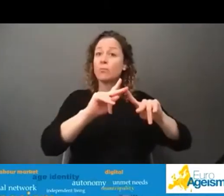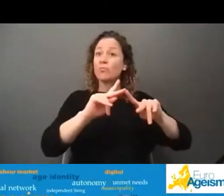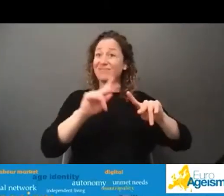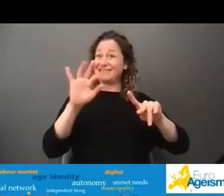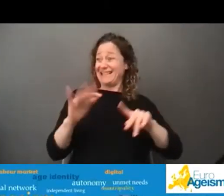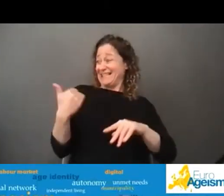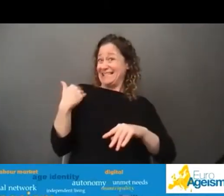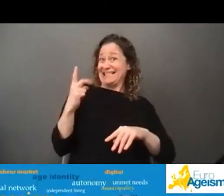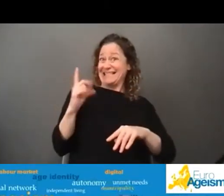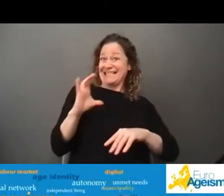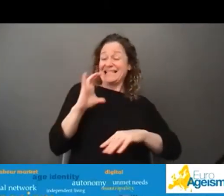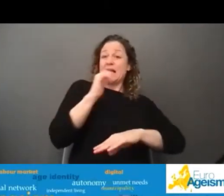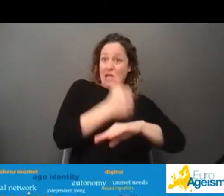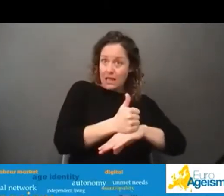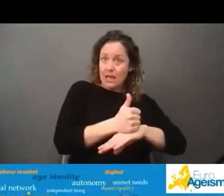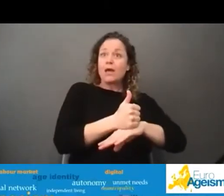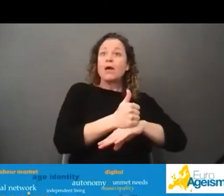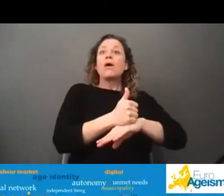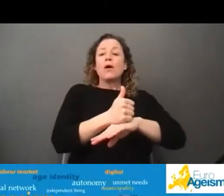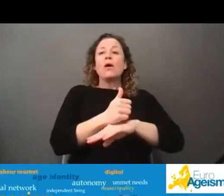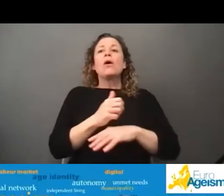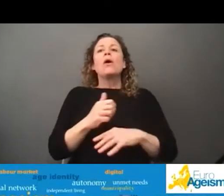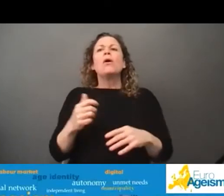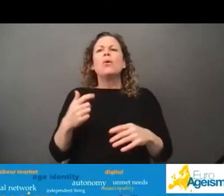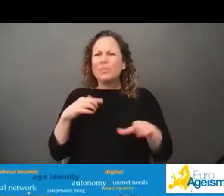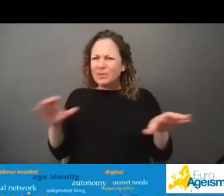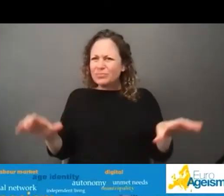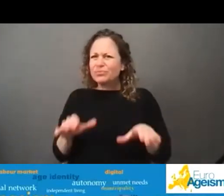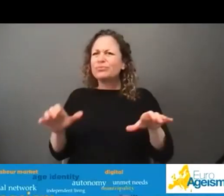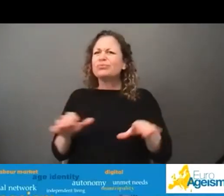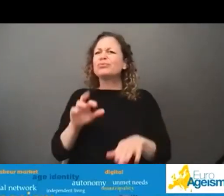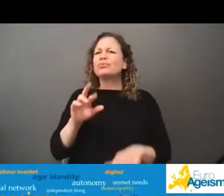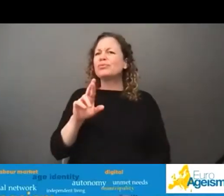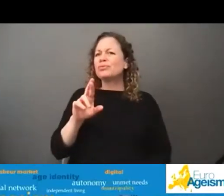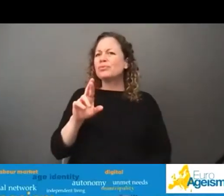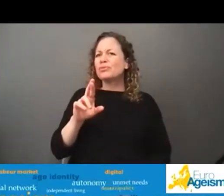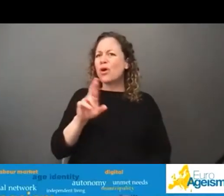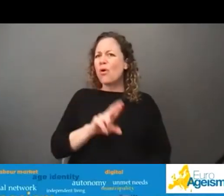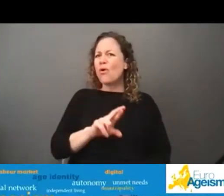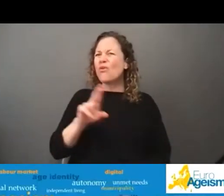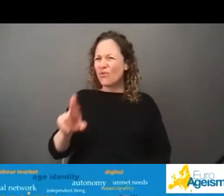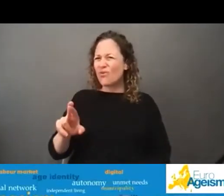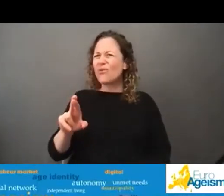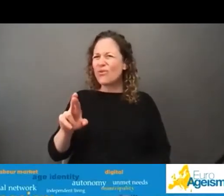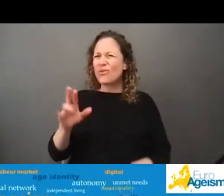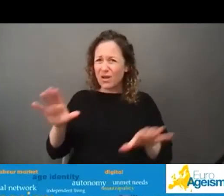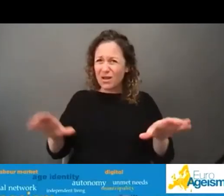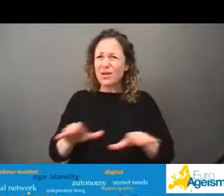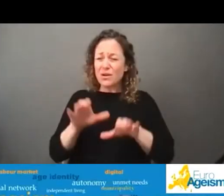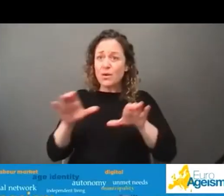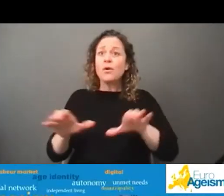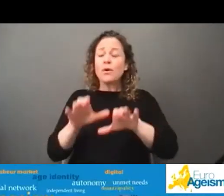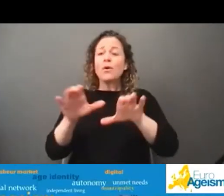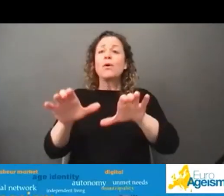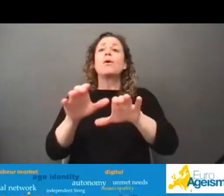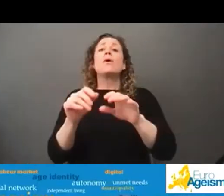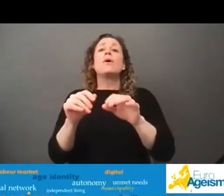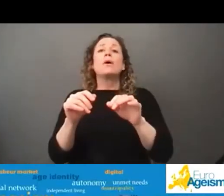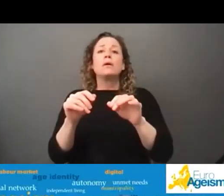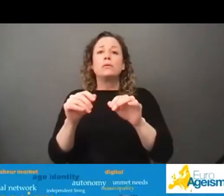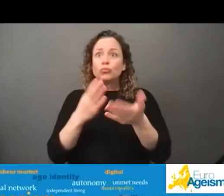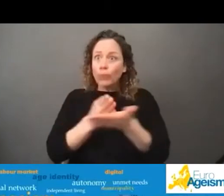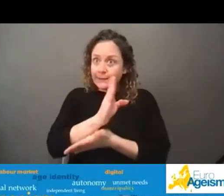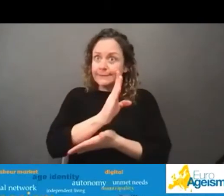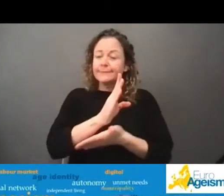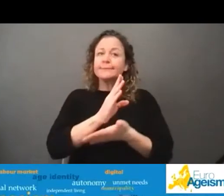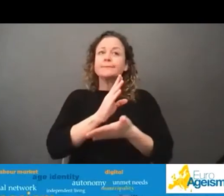along the way, much work on reconciliation and on rights. And what happened is with the International